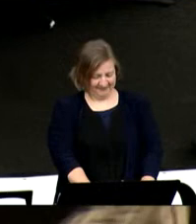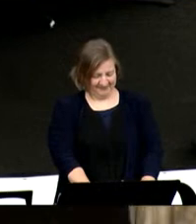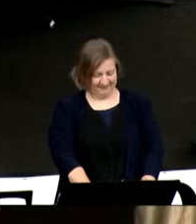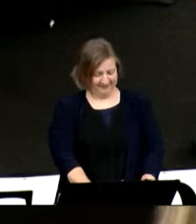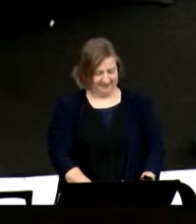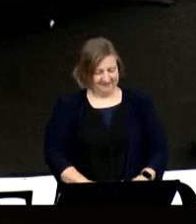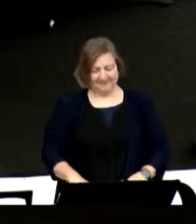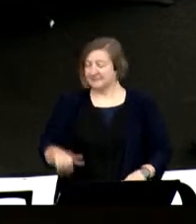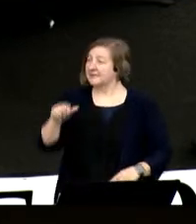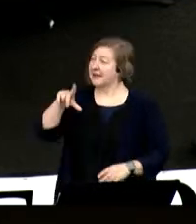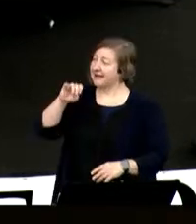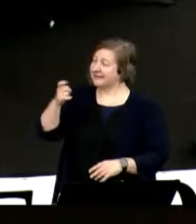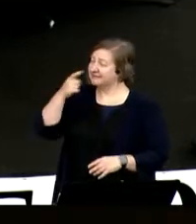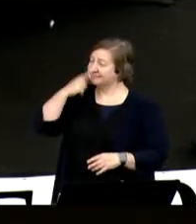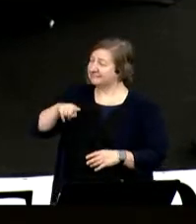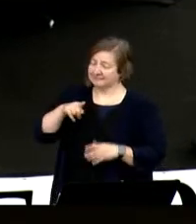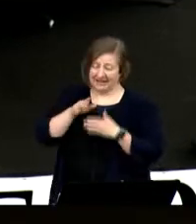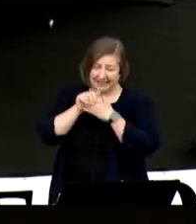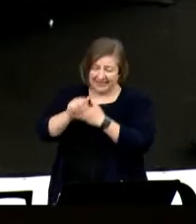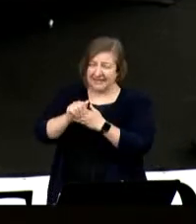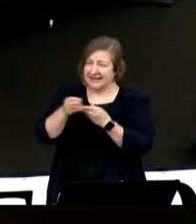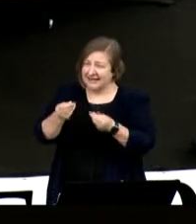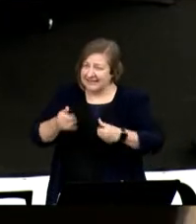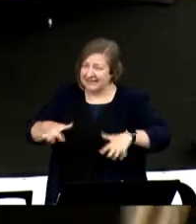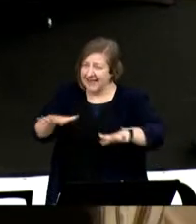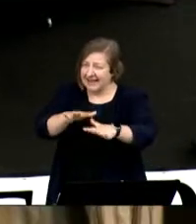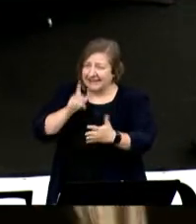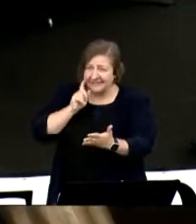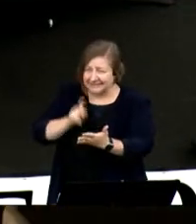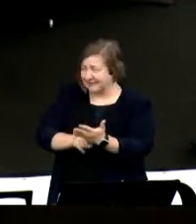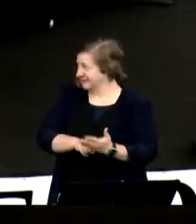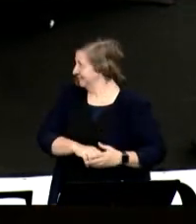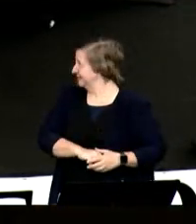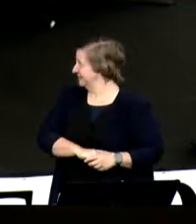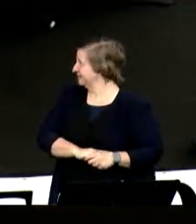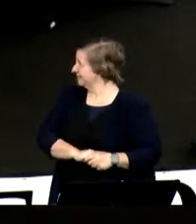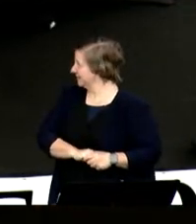Alex, will you lead us in a land acknowledgement?